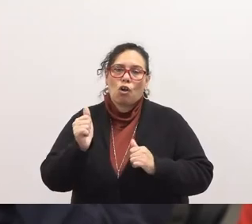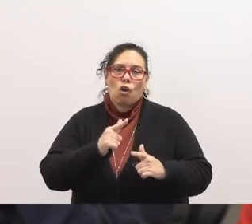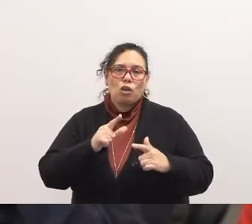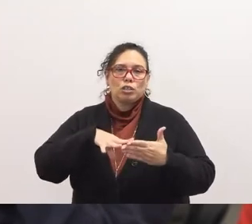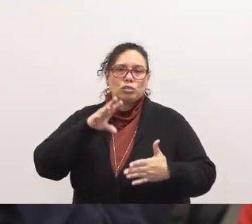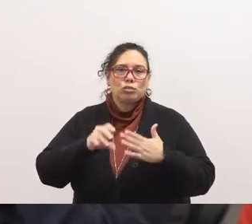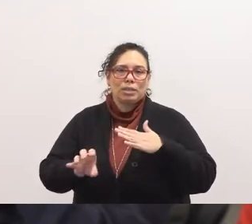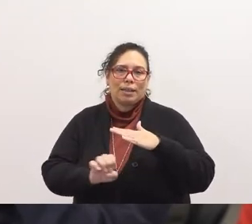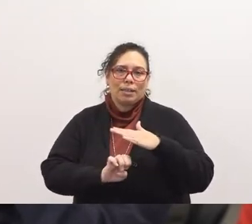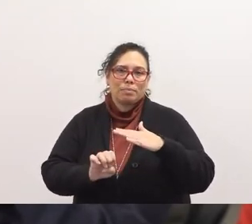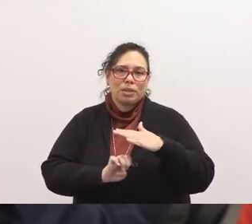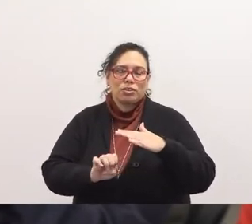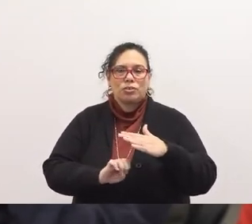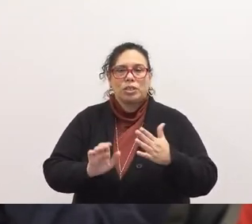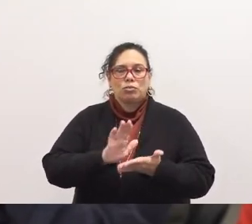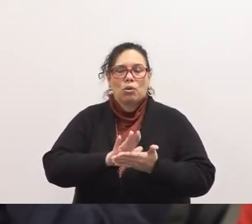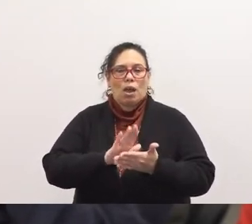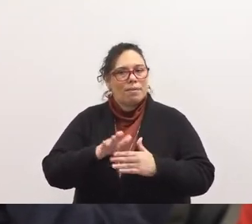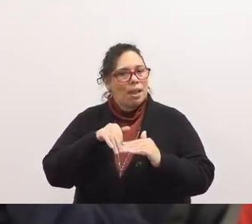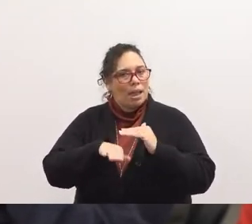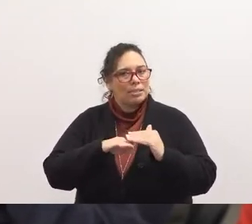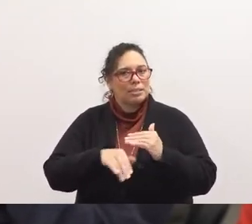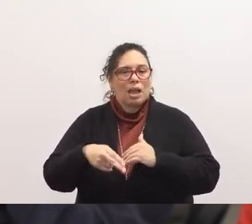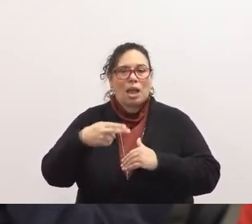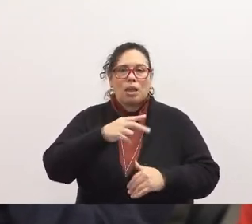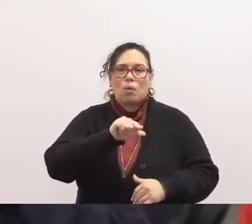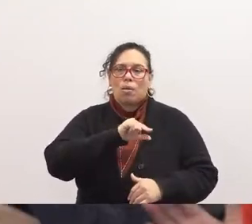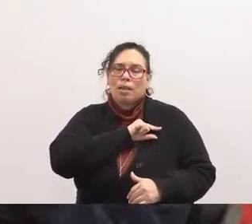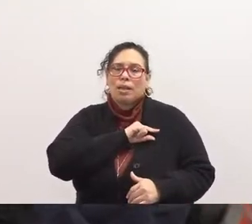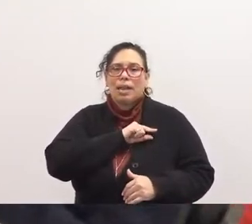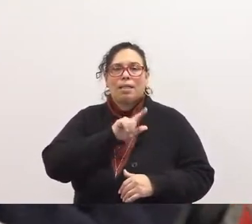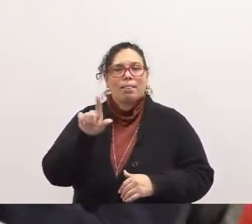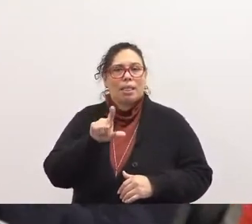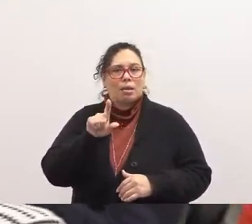to a high-quality library program. Thank you.